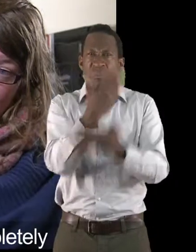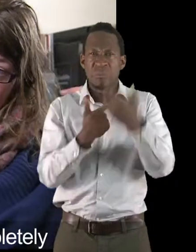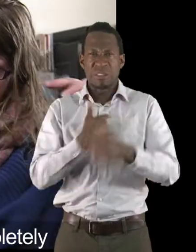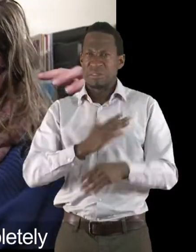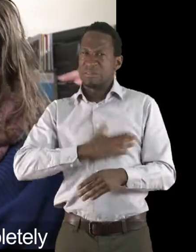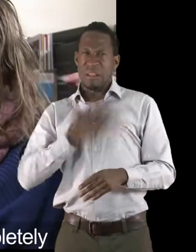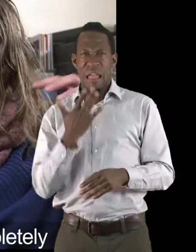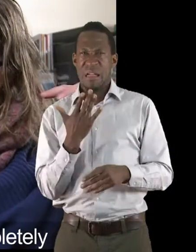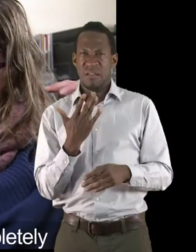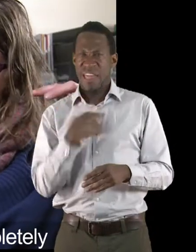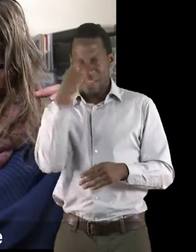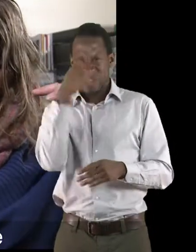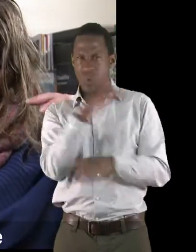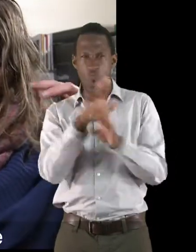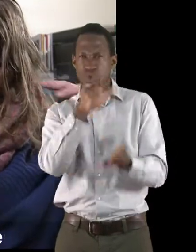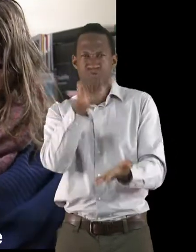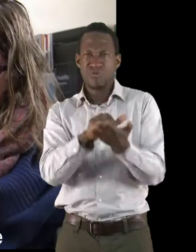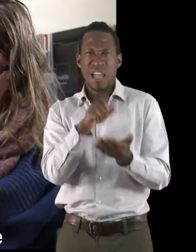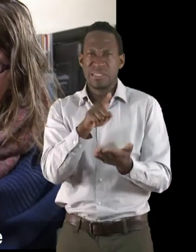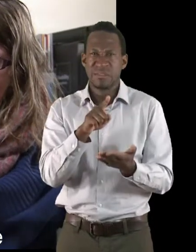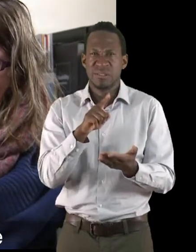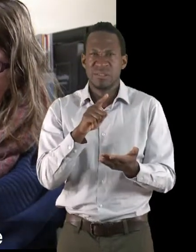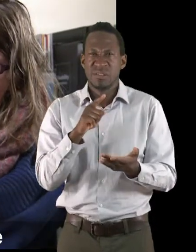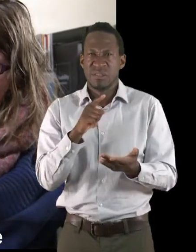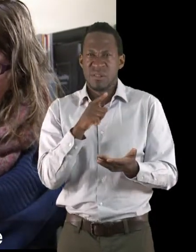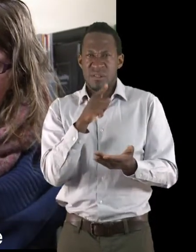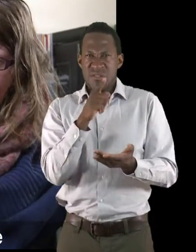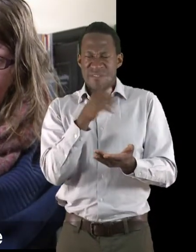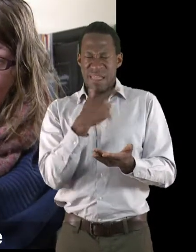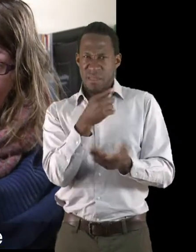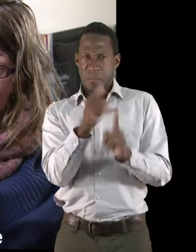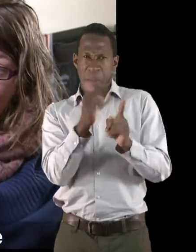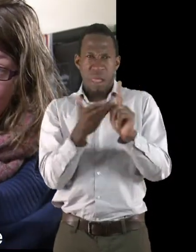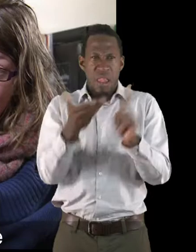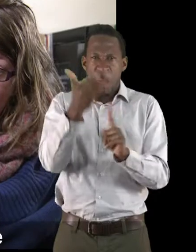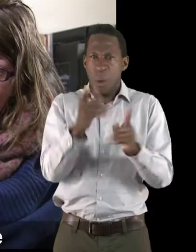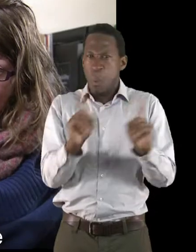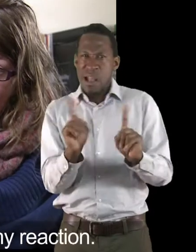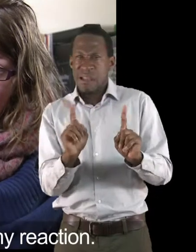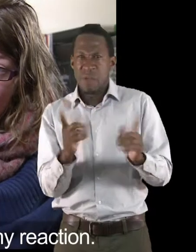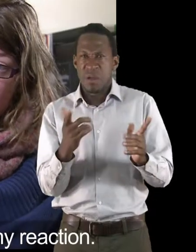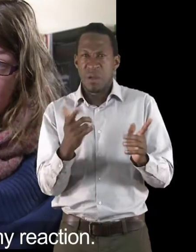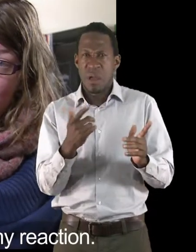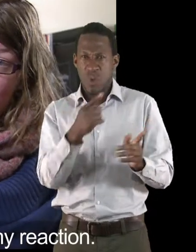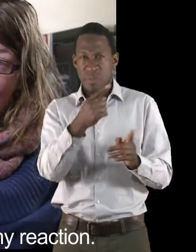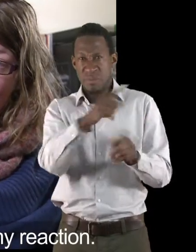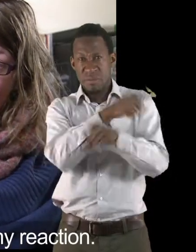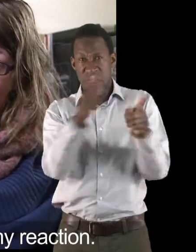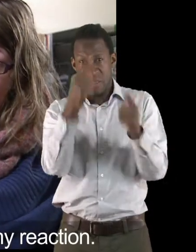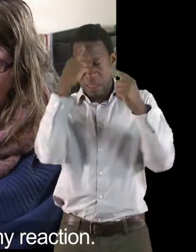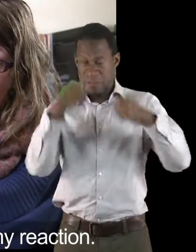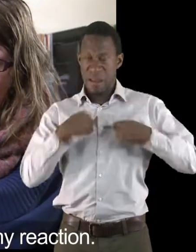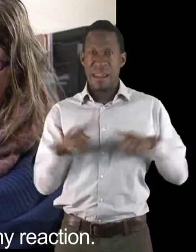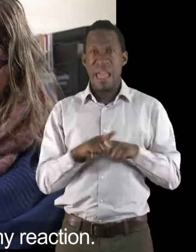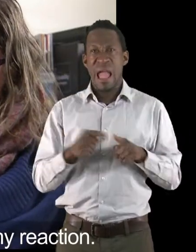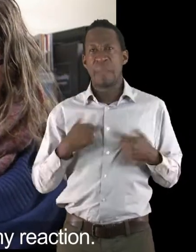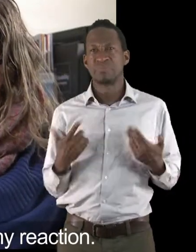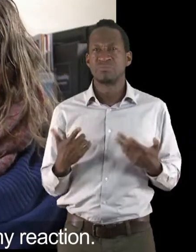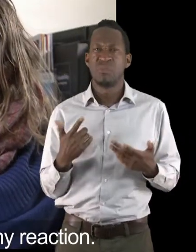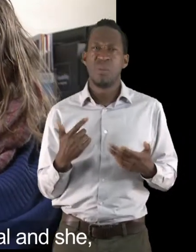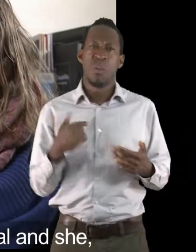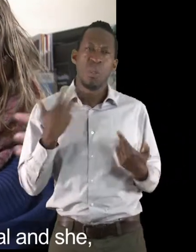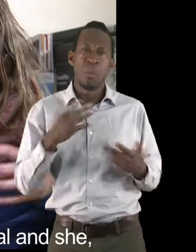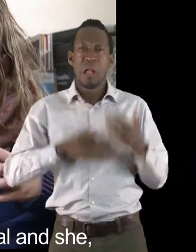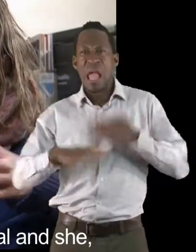kind of making it up, and it wasn't just me being a stroppy teenager. There was some grounding in my